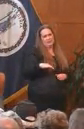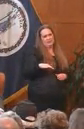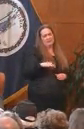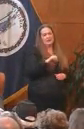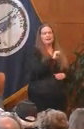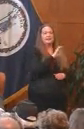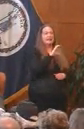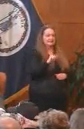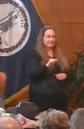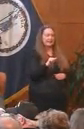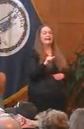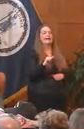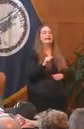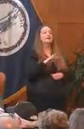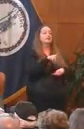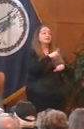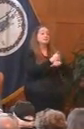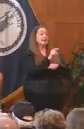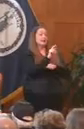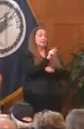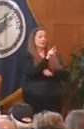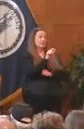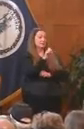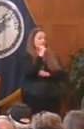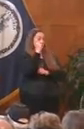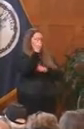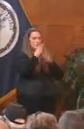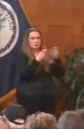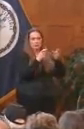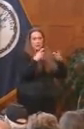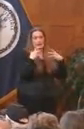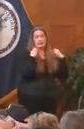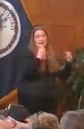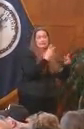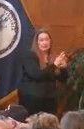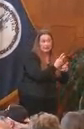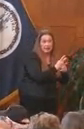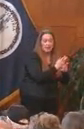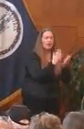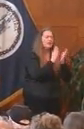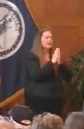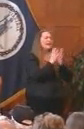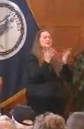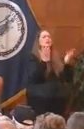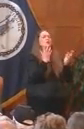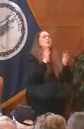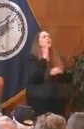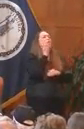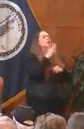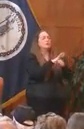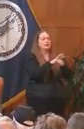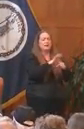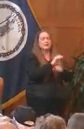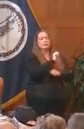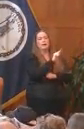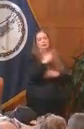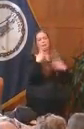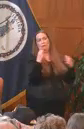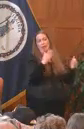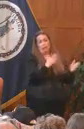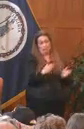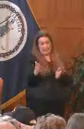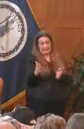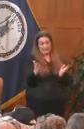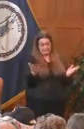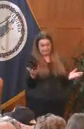Title I of the code that regulates healthcare. It says what things must be covered by all health plans. And so if